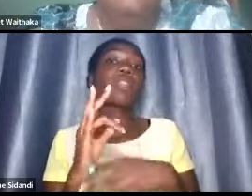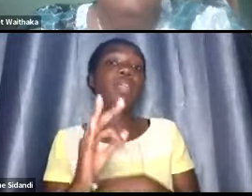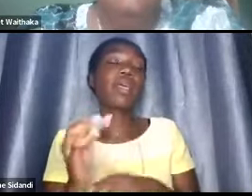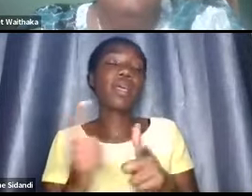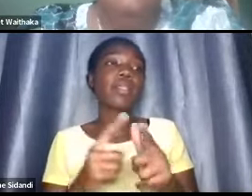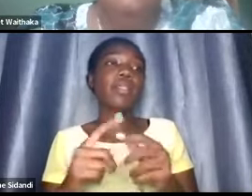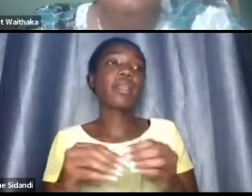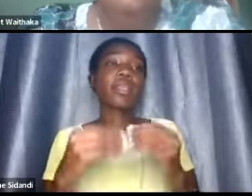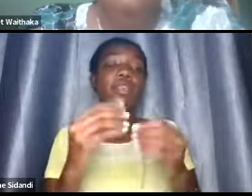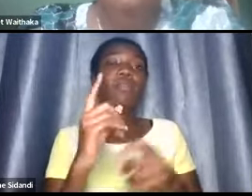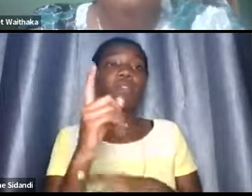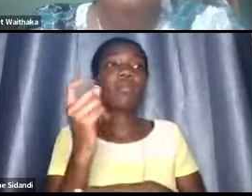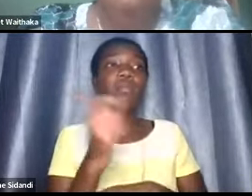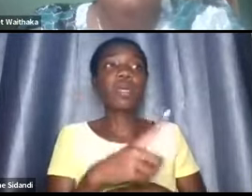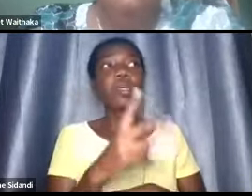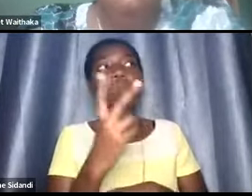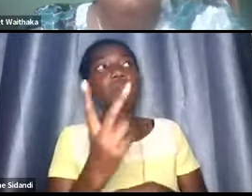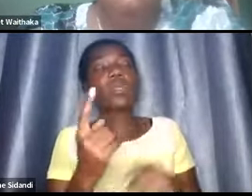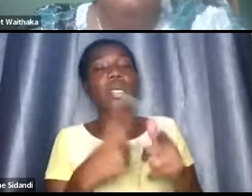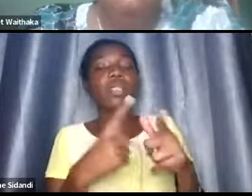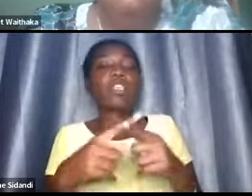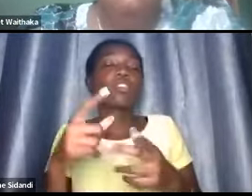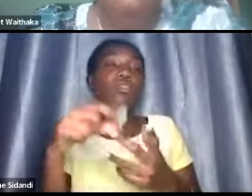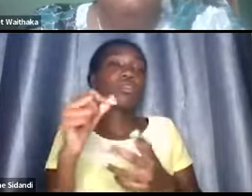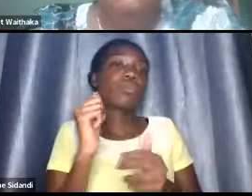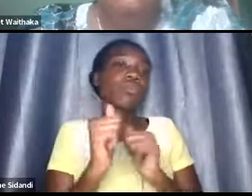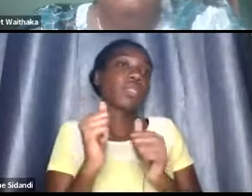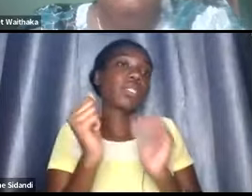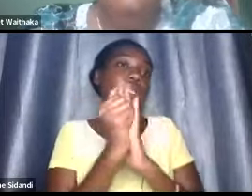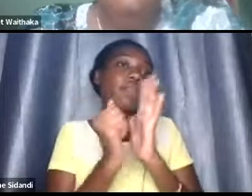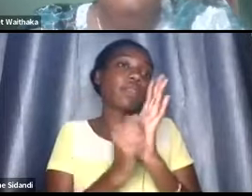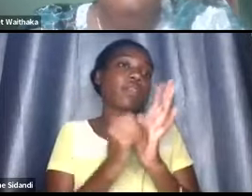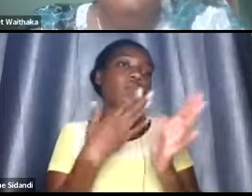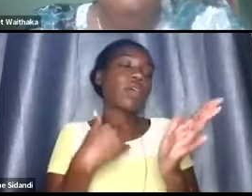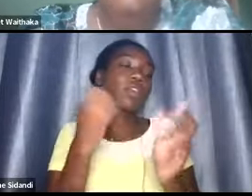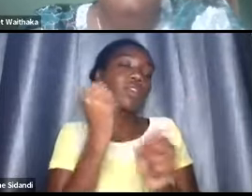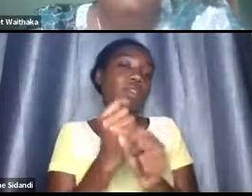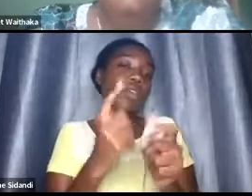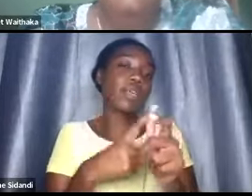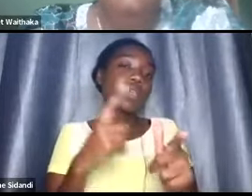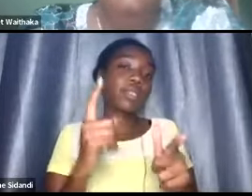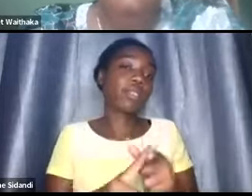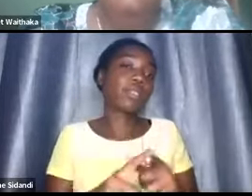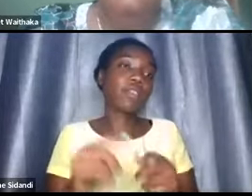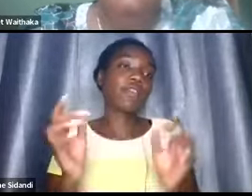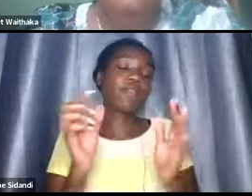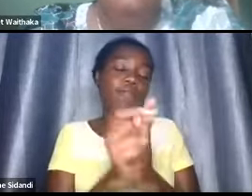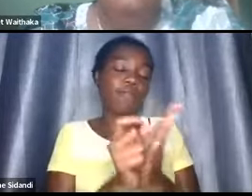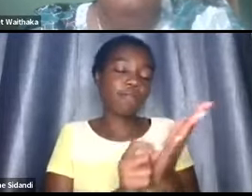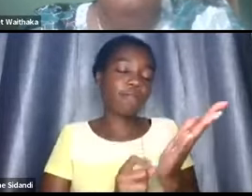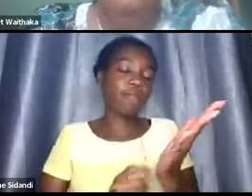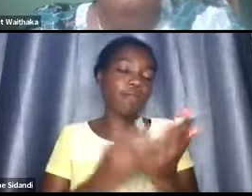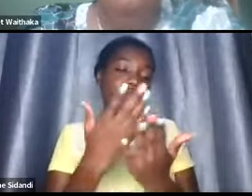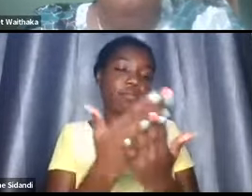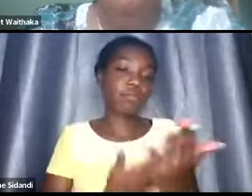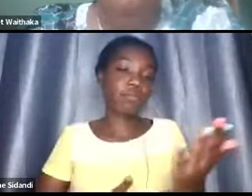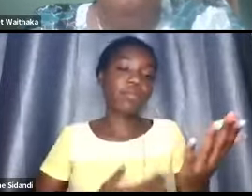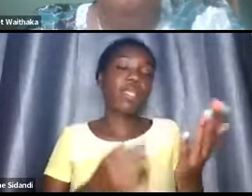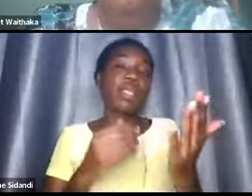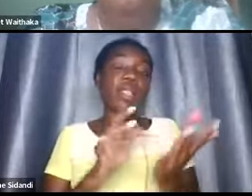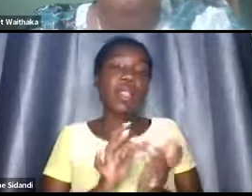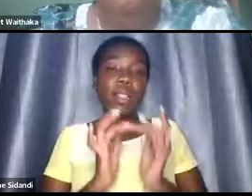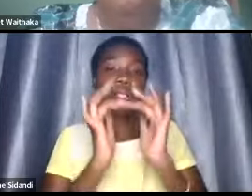to choose which subjects they want to do. Then they fill the form, they email the tutors, and then the teachers will put those